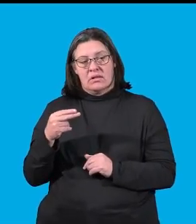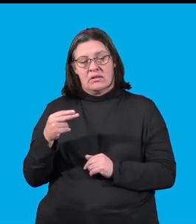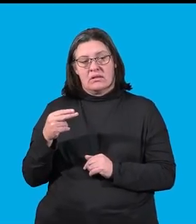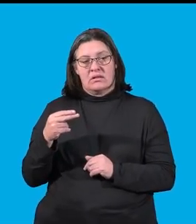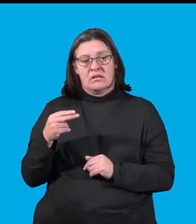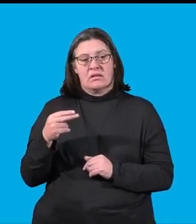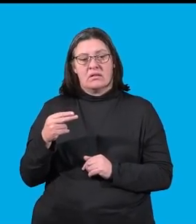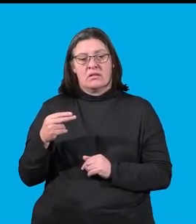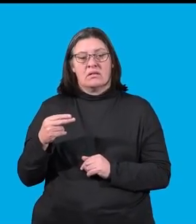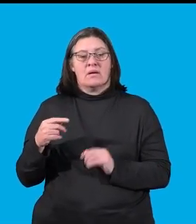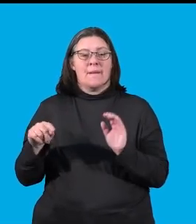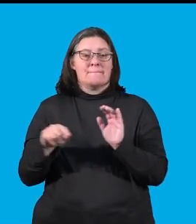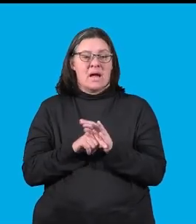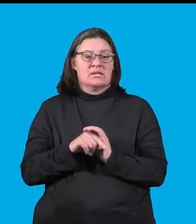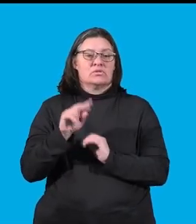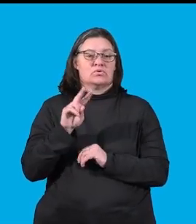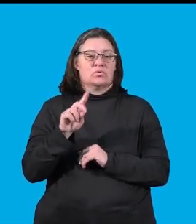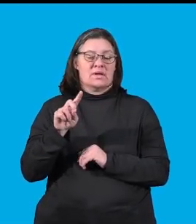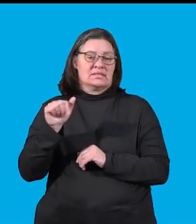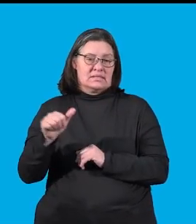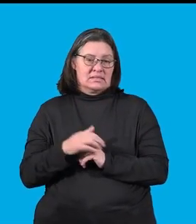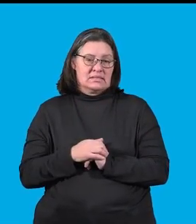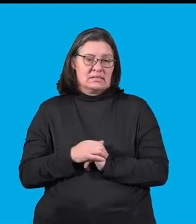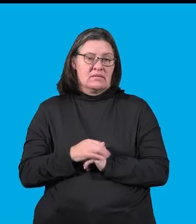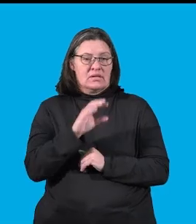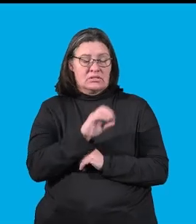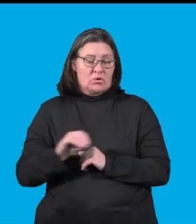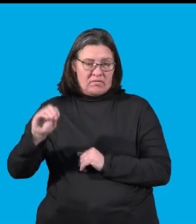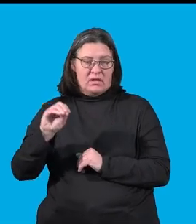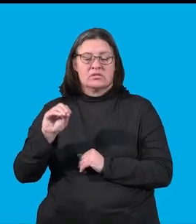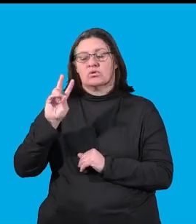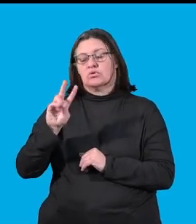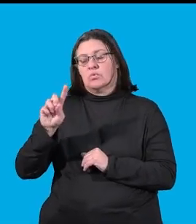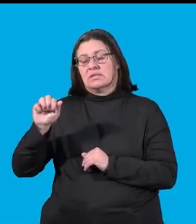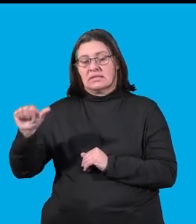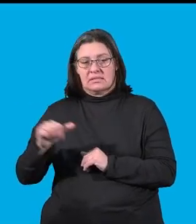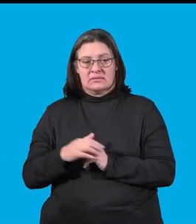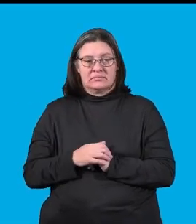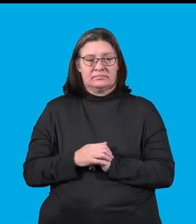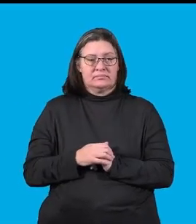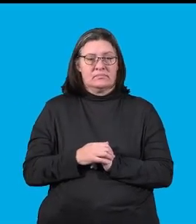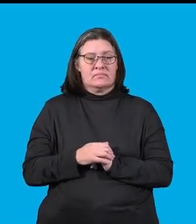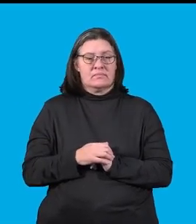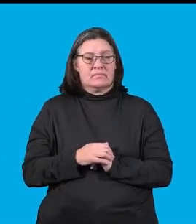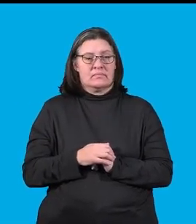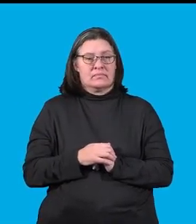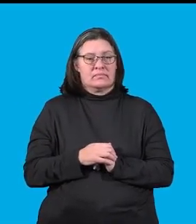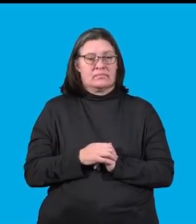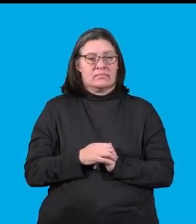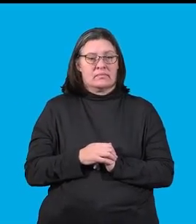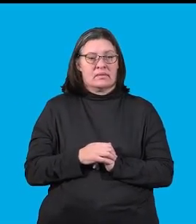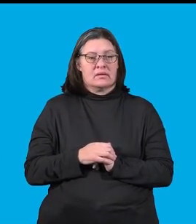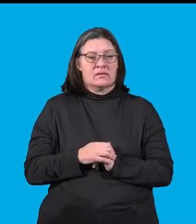is equal to, remember we had here minus 216, so if I take that over to the right hand side, it's going to become